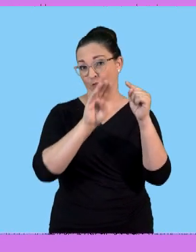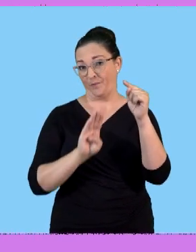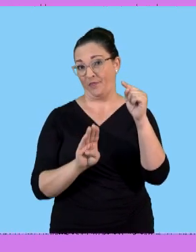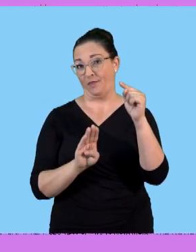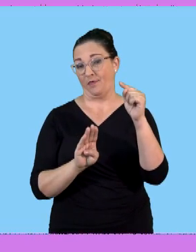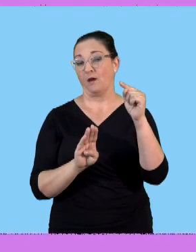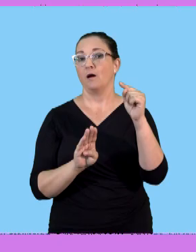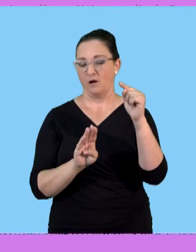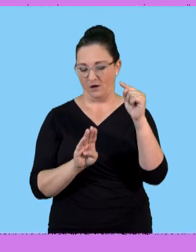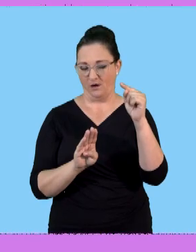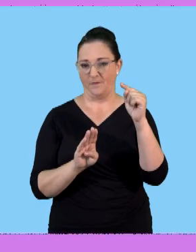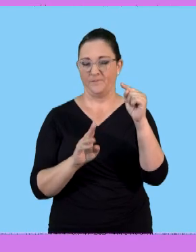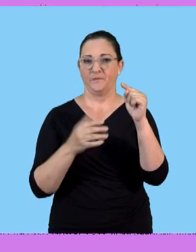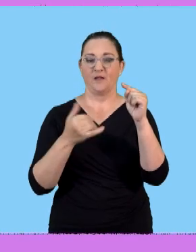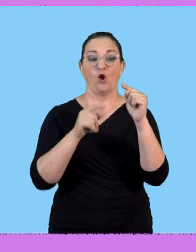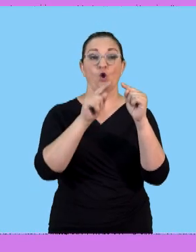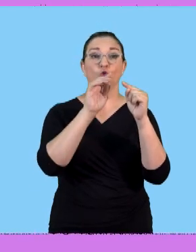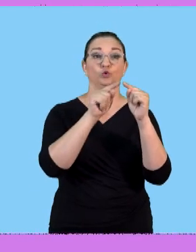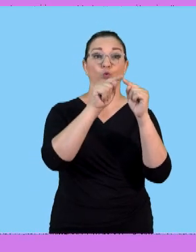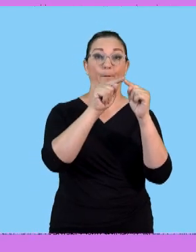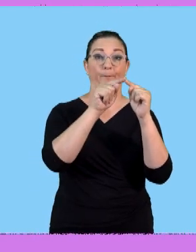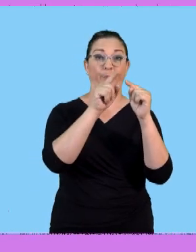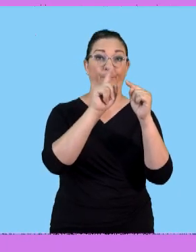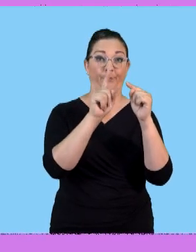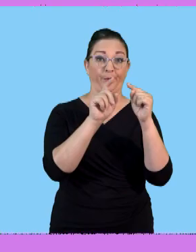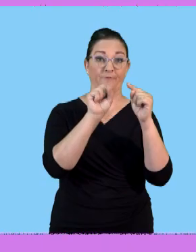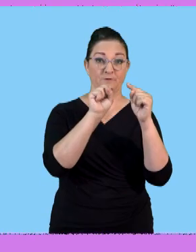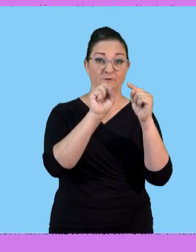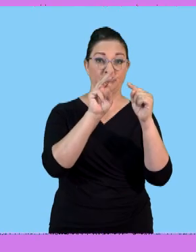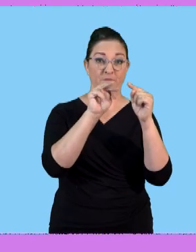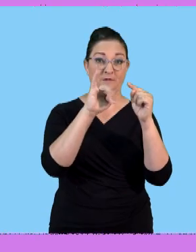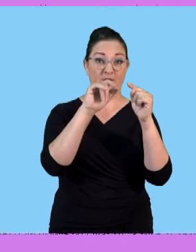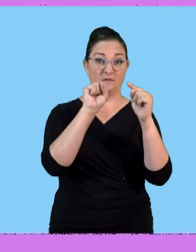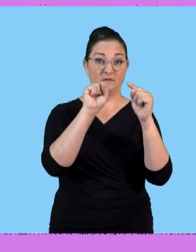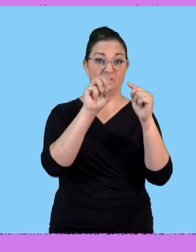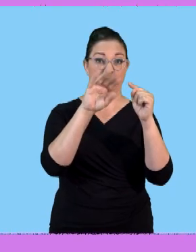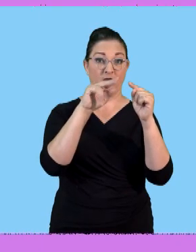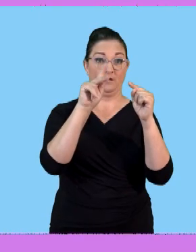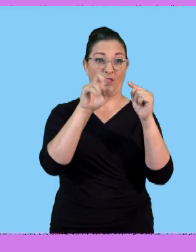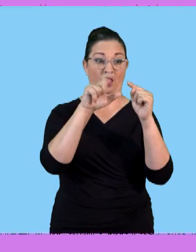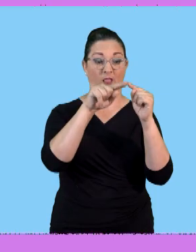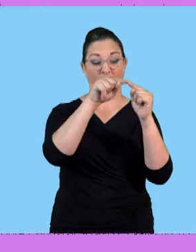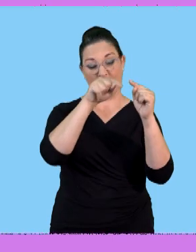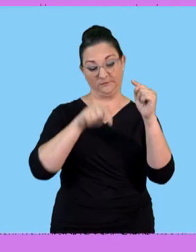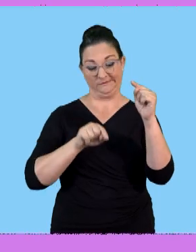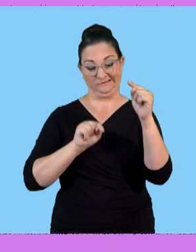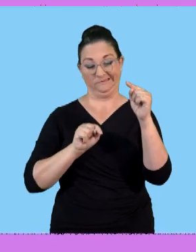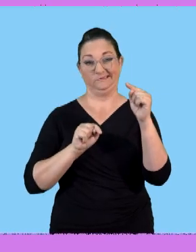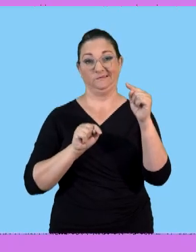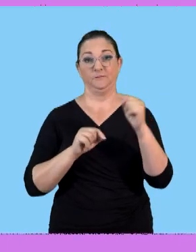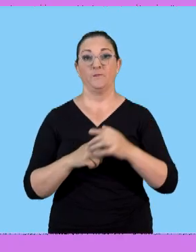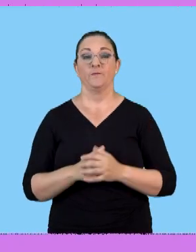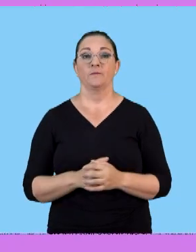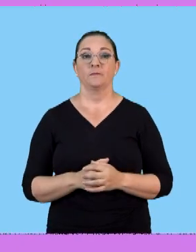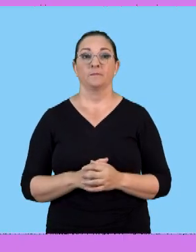actually what we are saying there. The top of Smitswinkel Hill to the bottom, which is there at B. Guys, are we still fine?